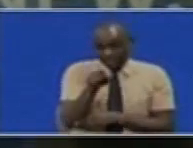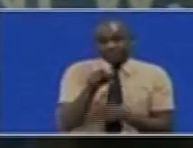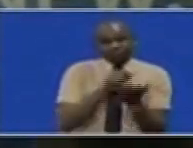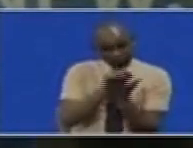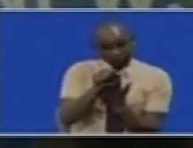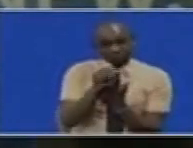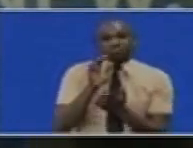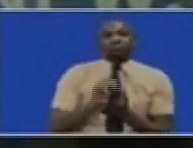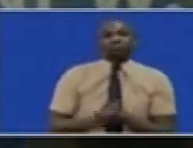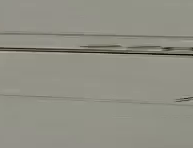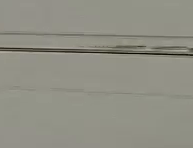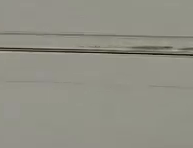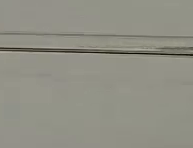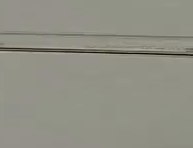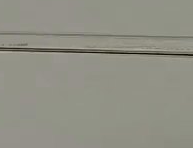publication.